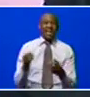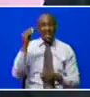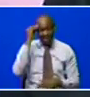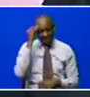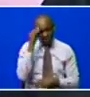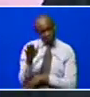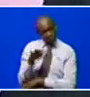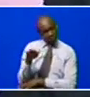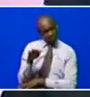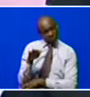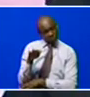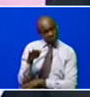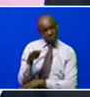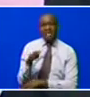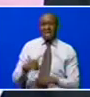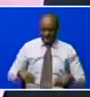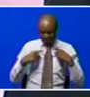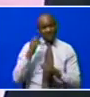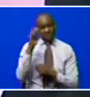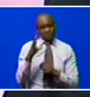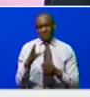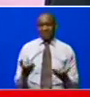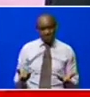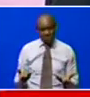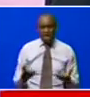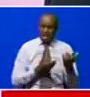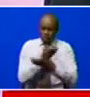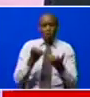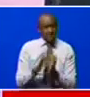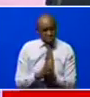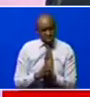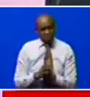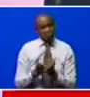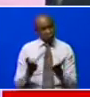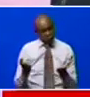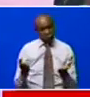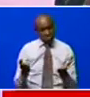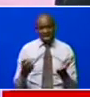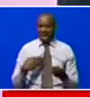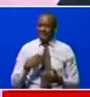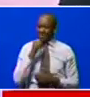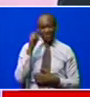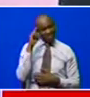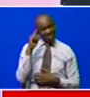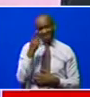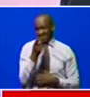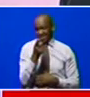Education, cost of living, the economy. So I don't think